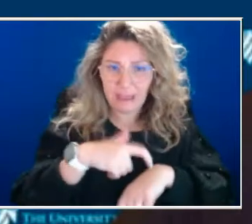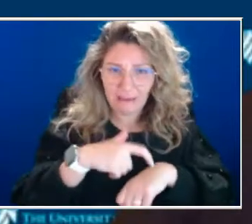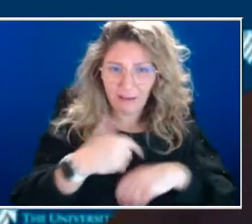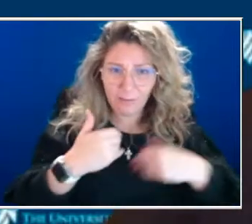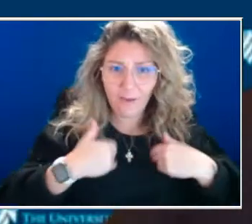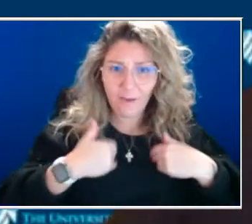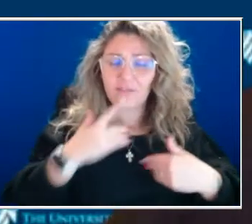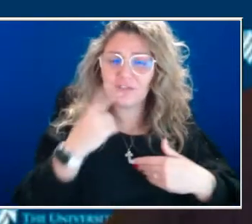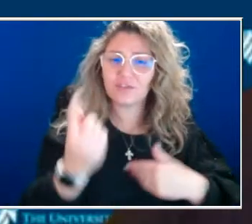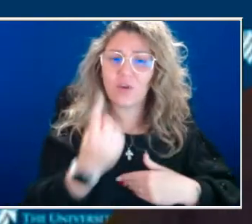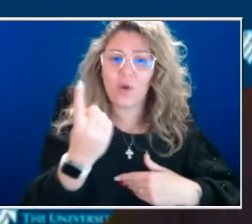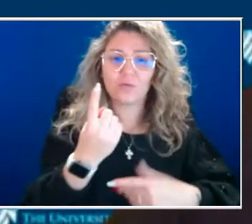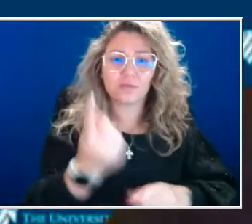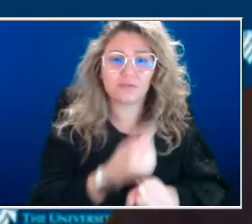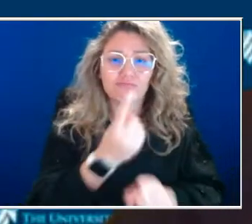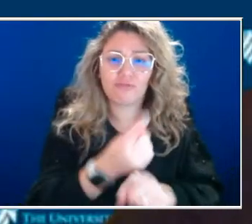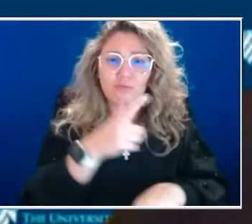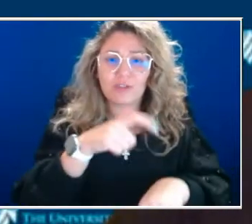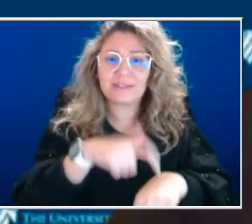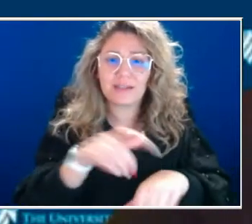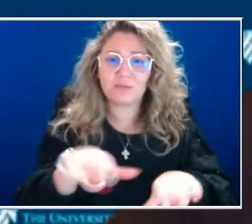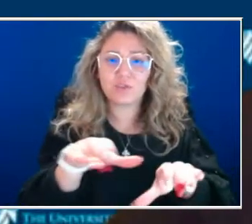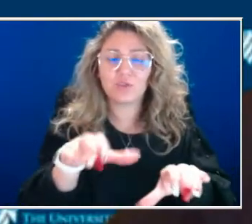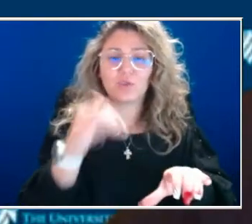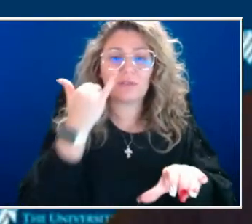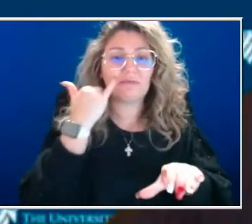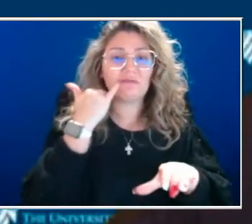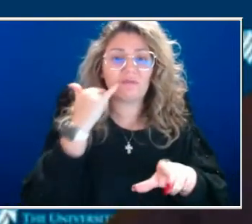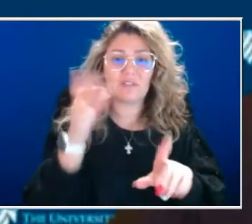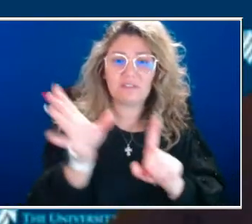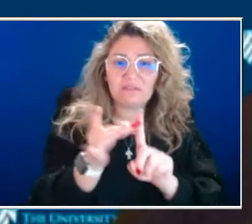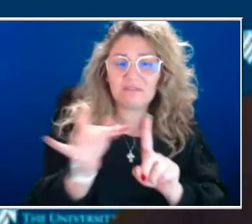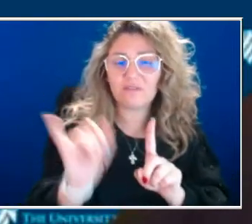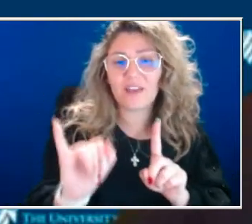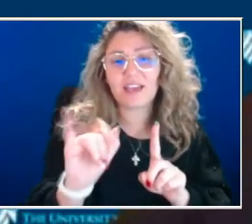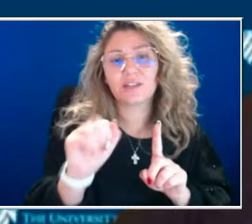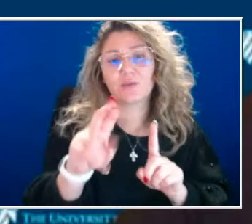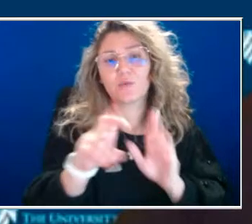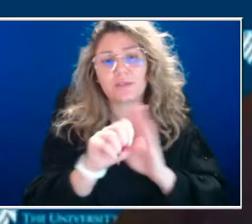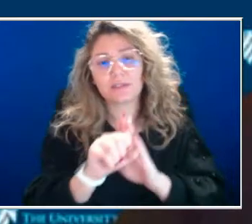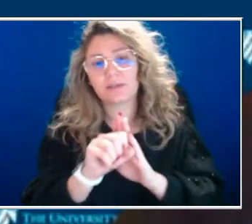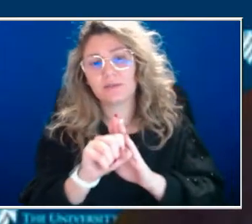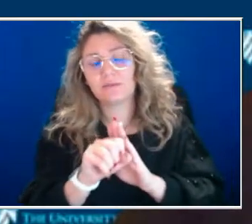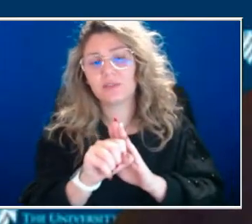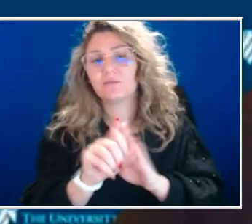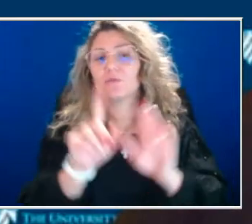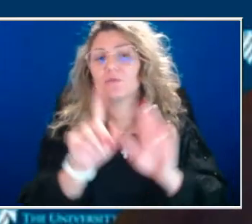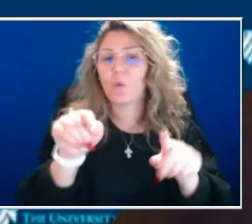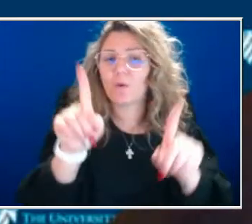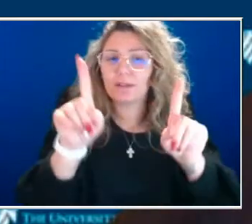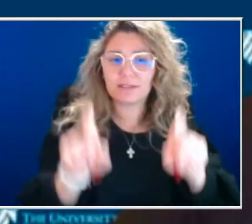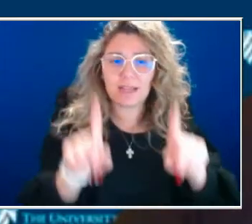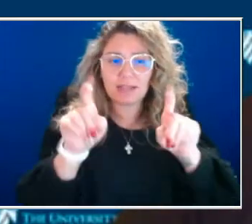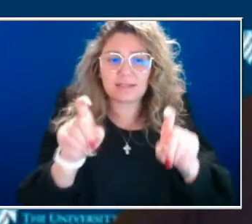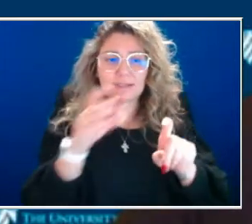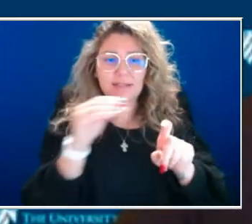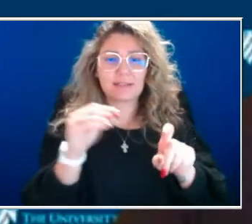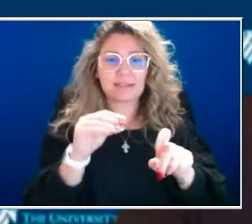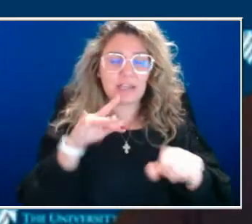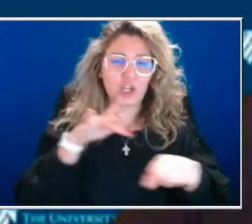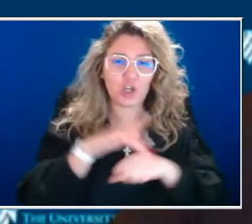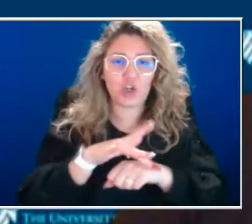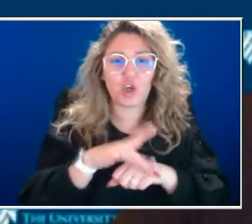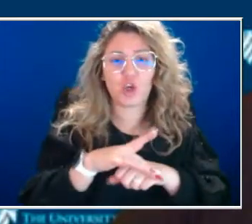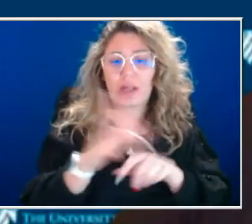to do it. If you are infected or you have symptoms, please go get tested so that you can get on early